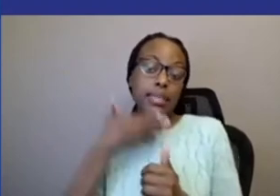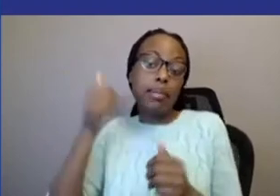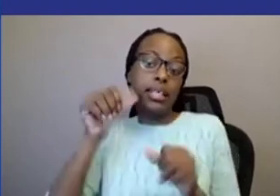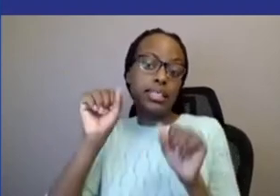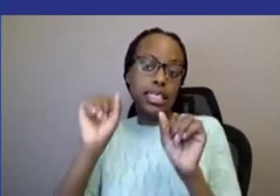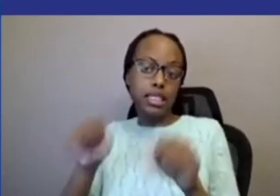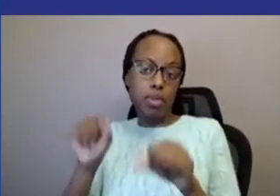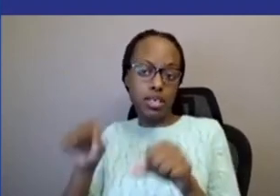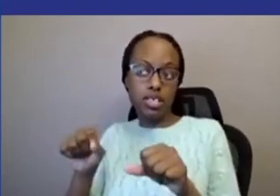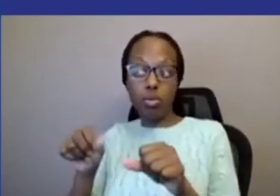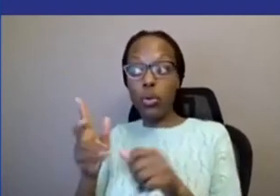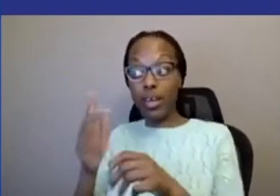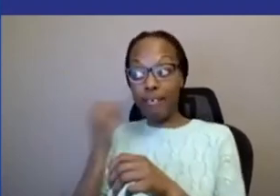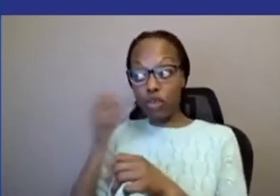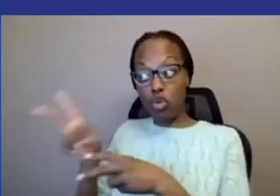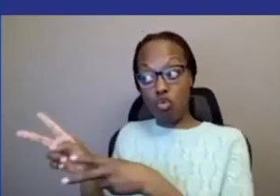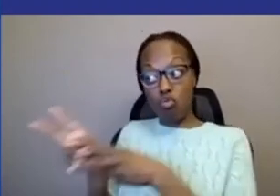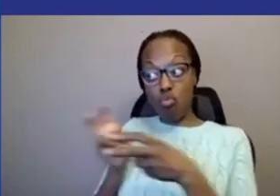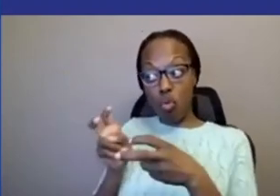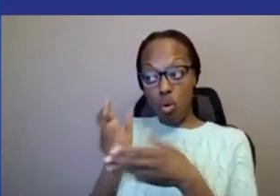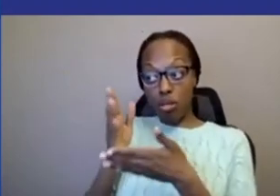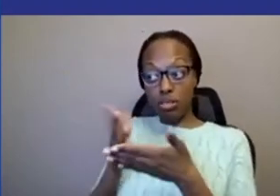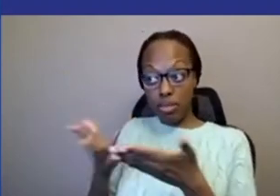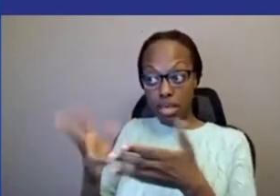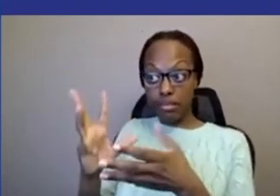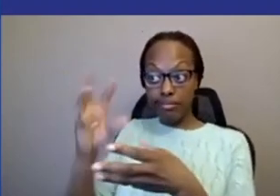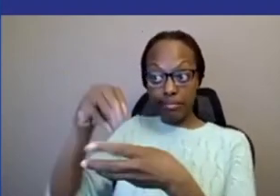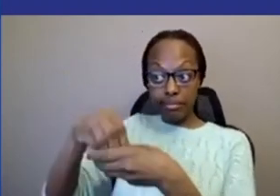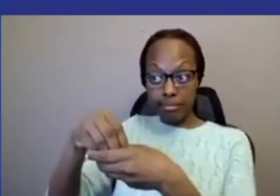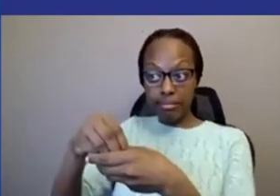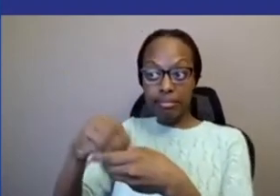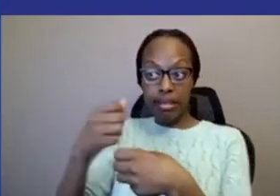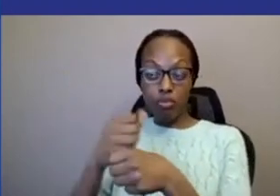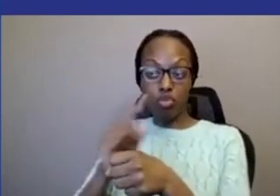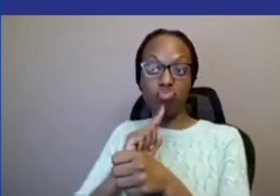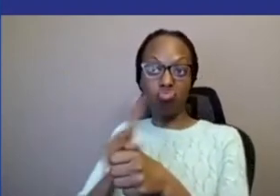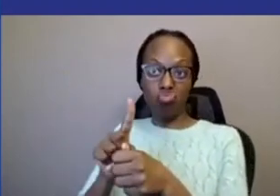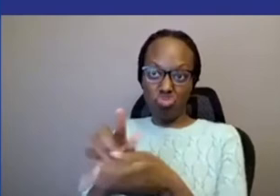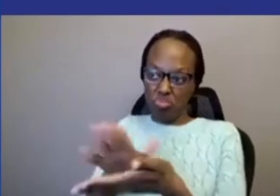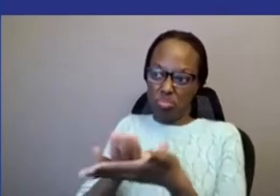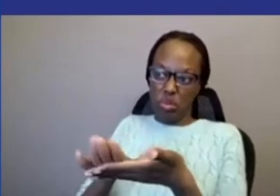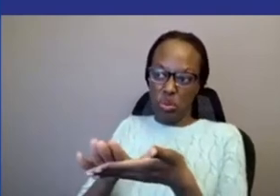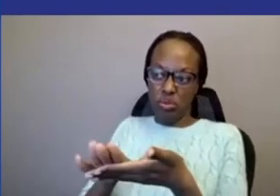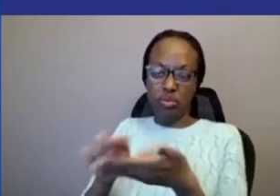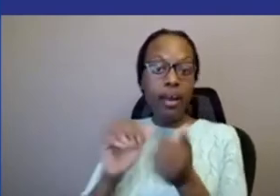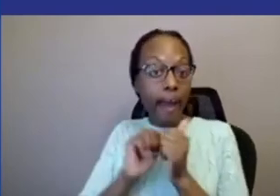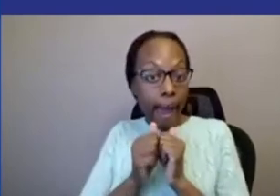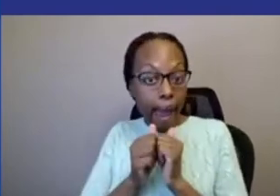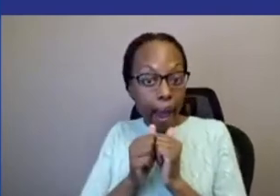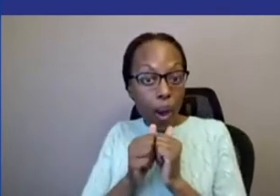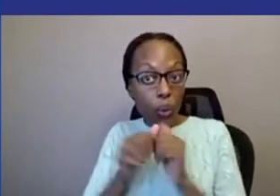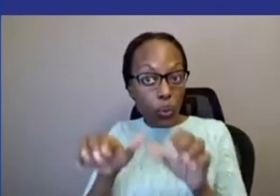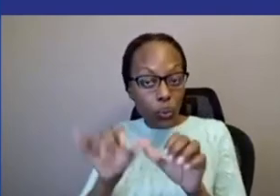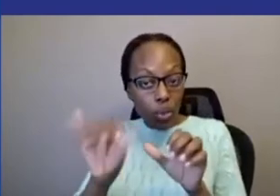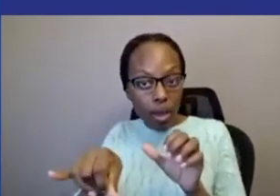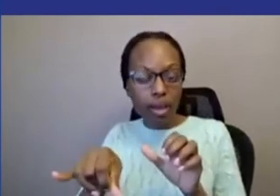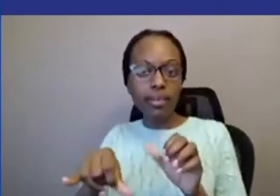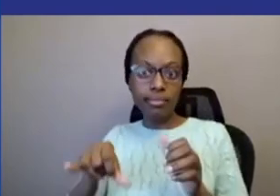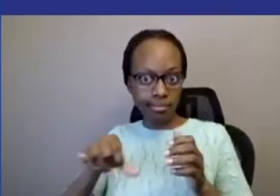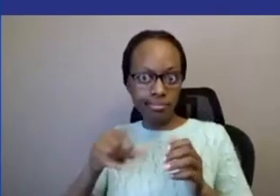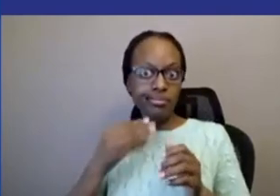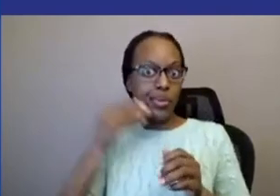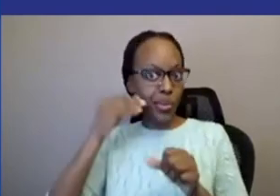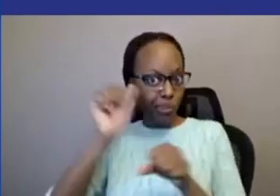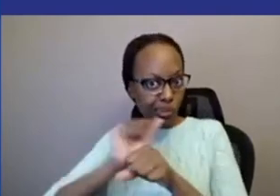piece they're creating. Now, how do you go about that? By doing your homework, by jumping